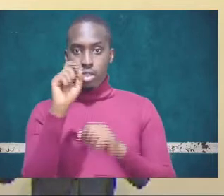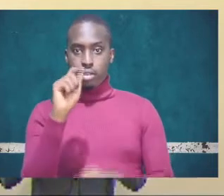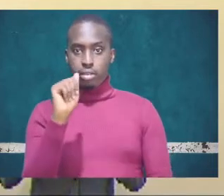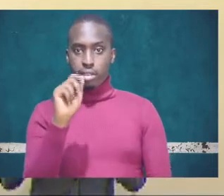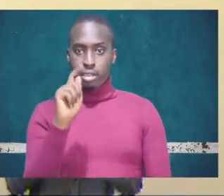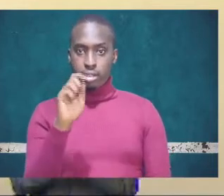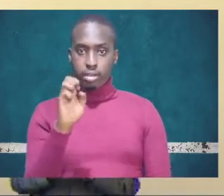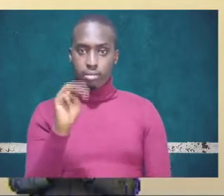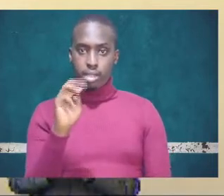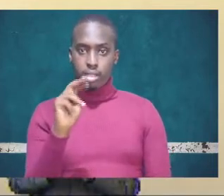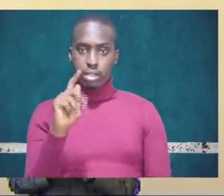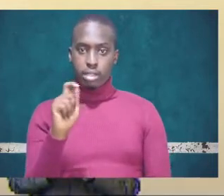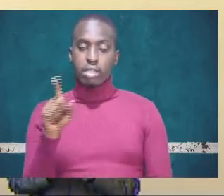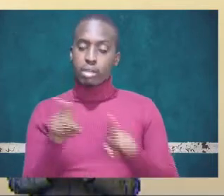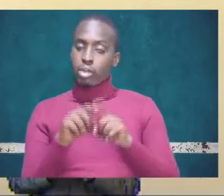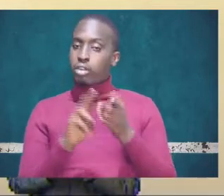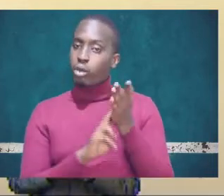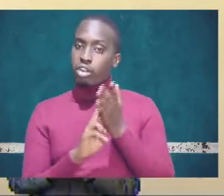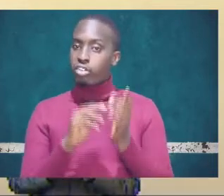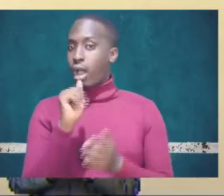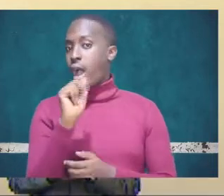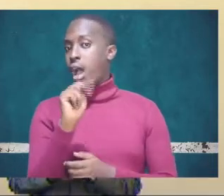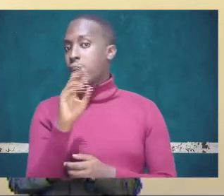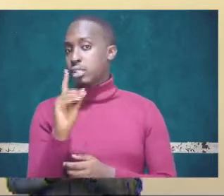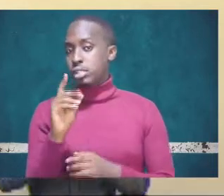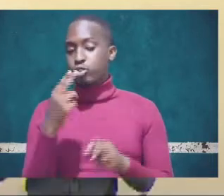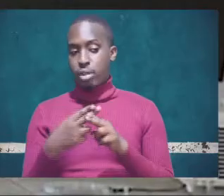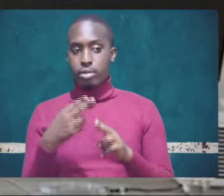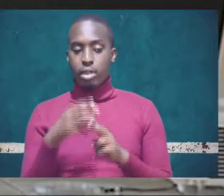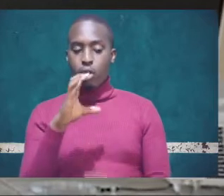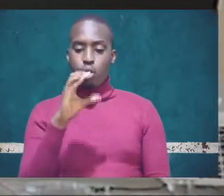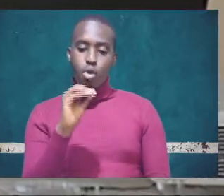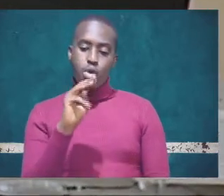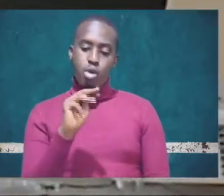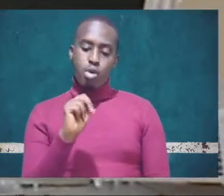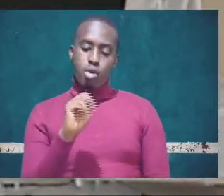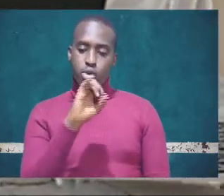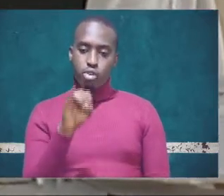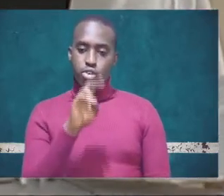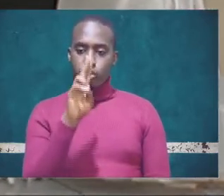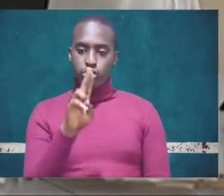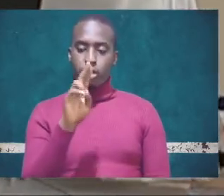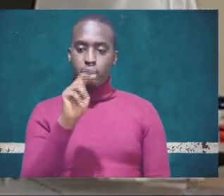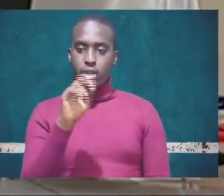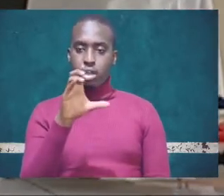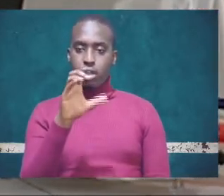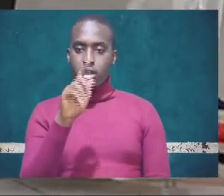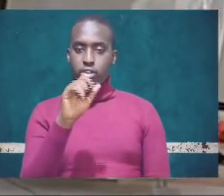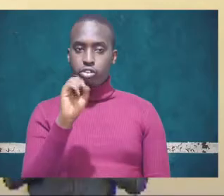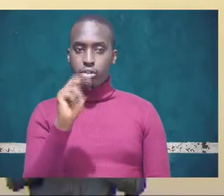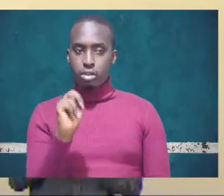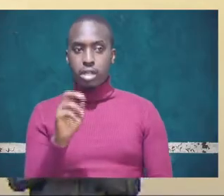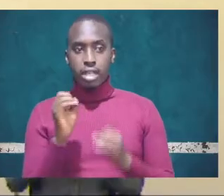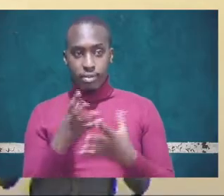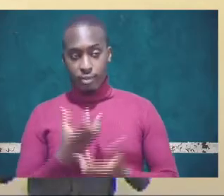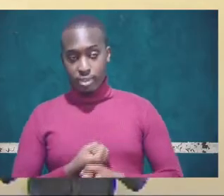the equality that uses that word and, we will call it a conjunction. It means if I have this and, I will